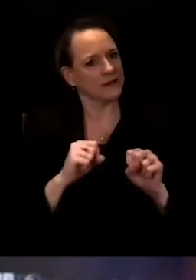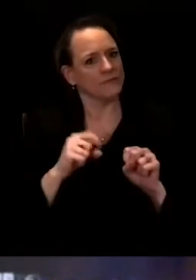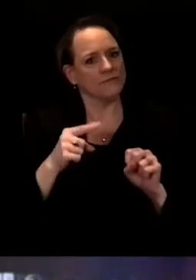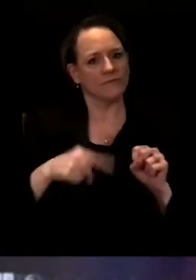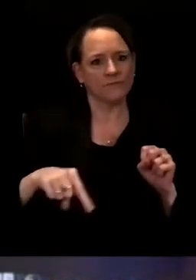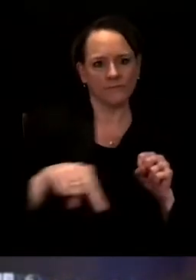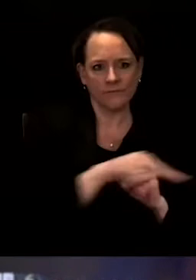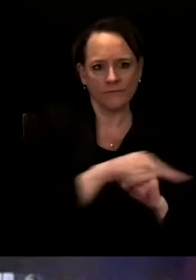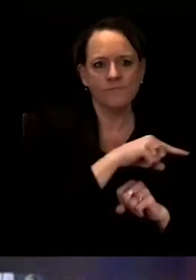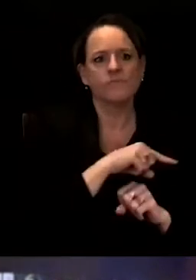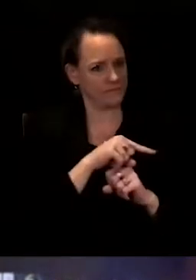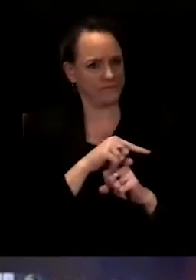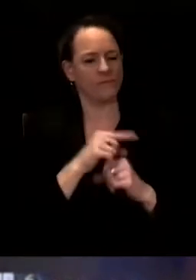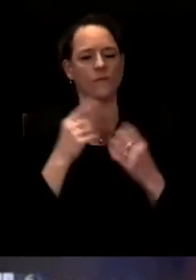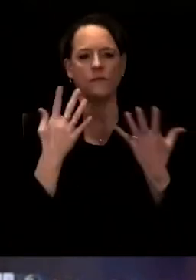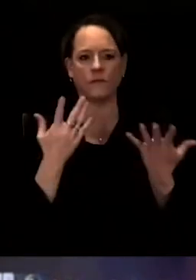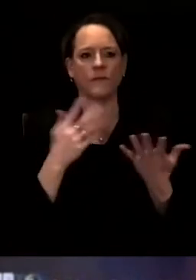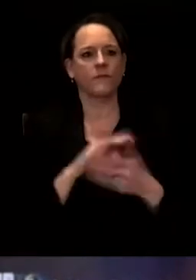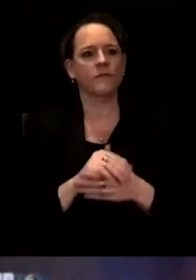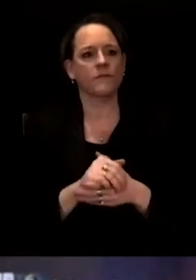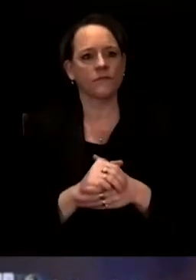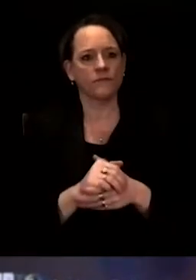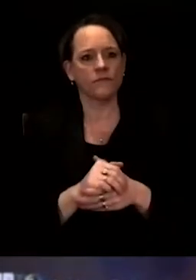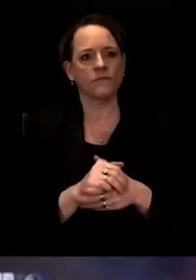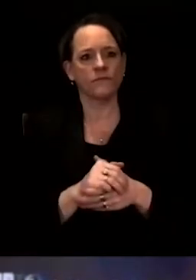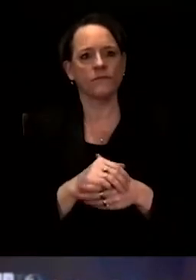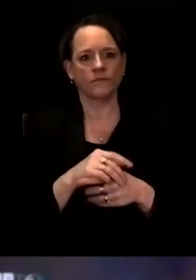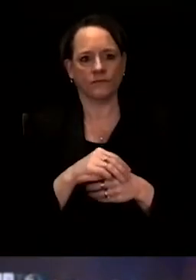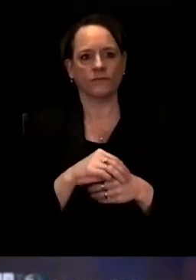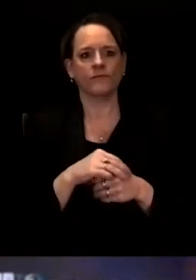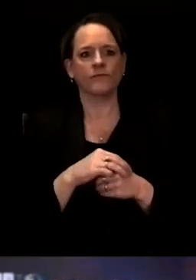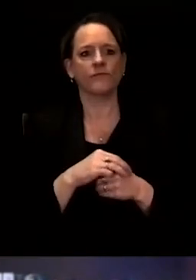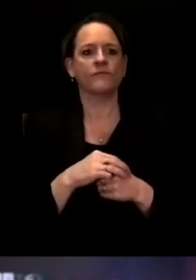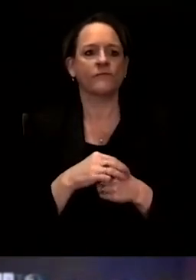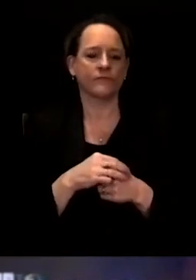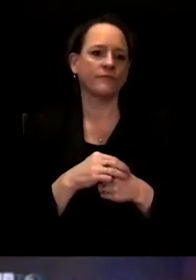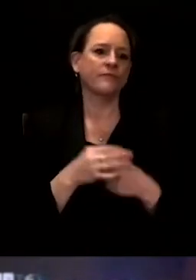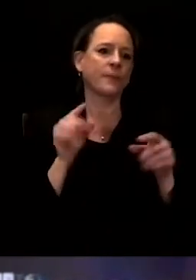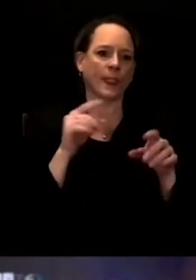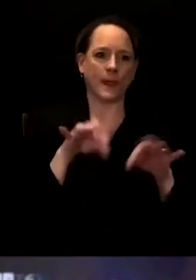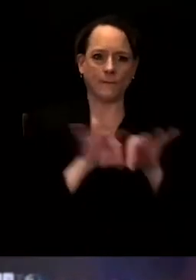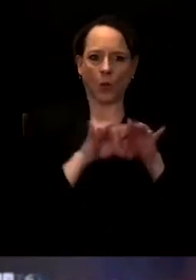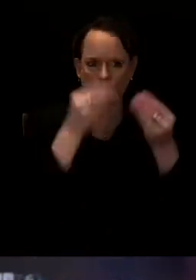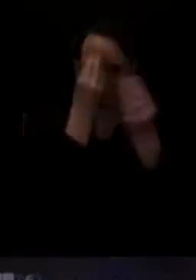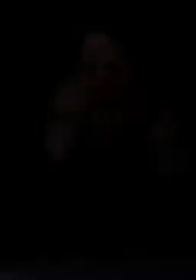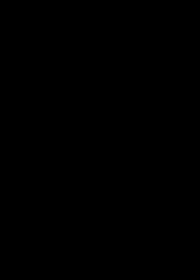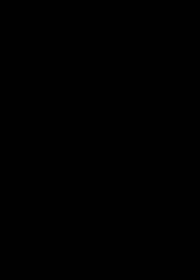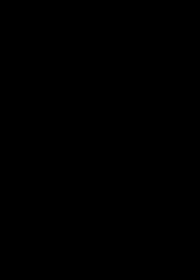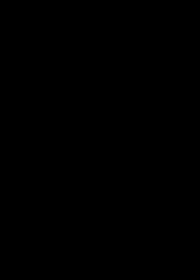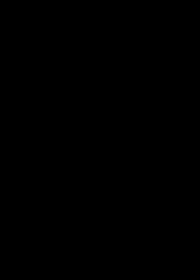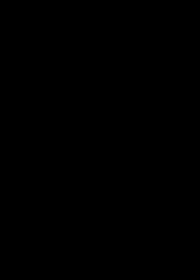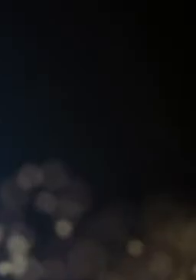our plans, and continue to keep you as informed as possible about that plan and our program.